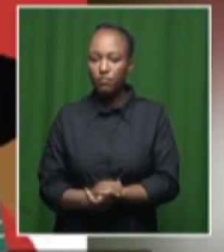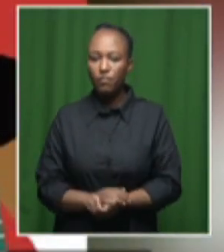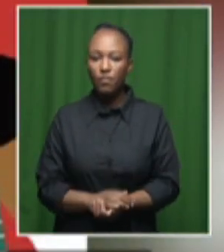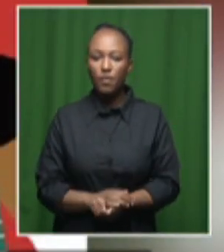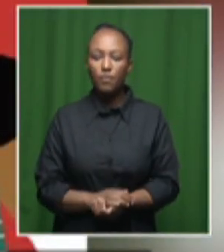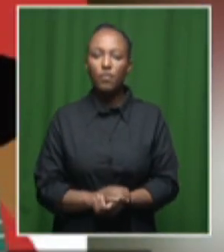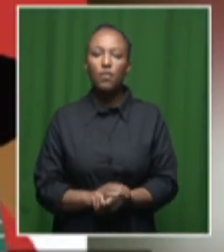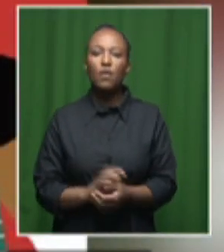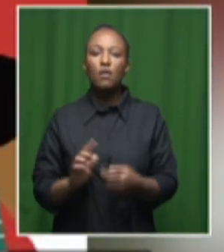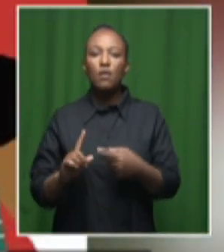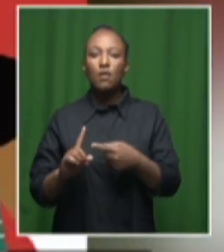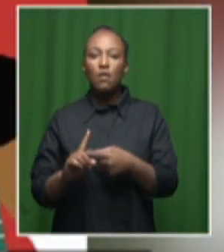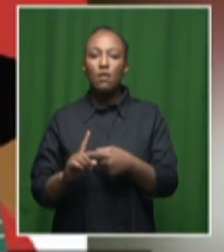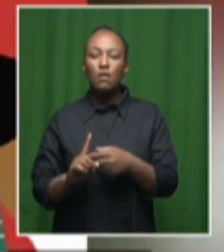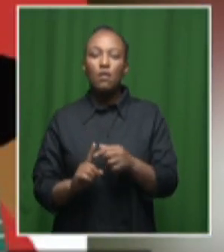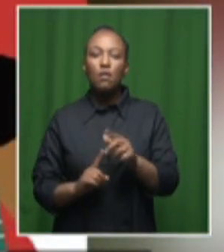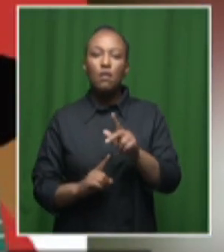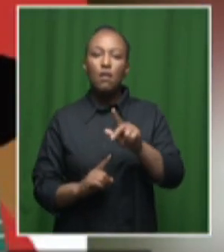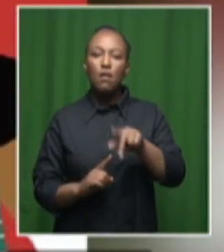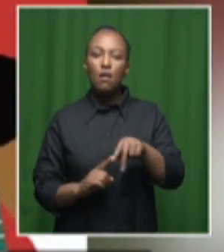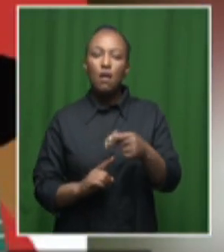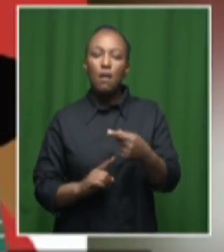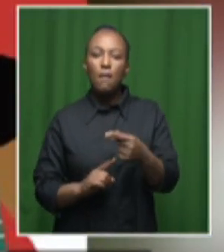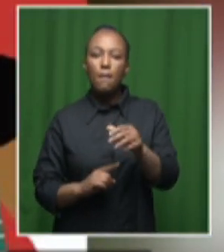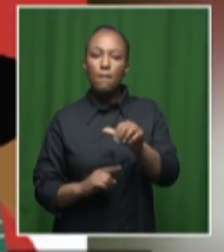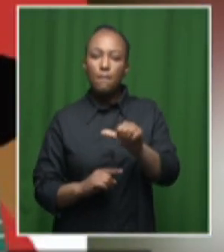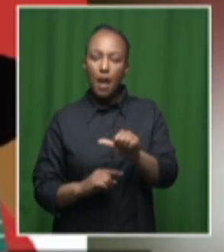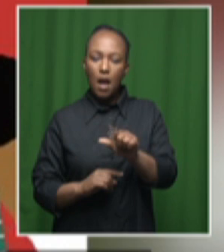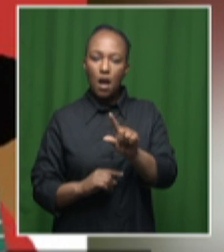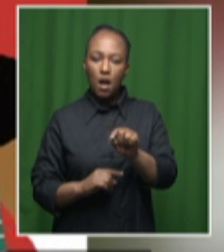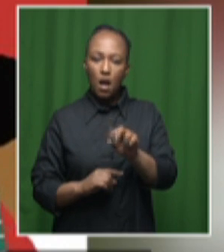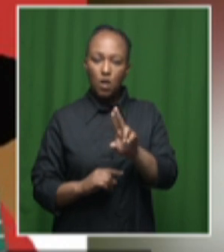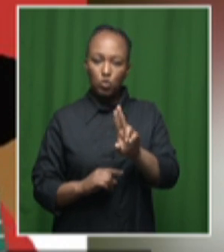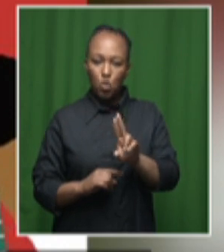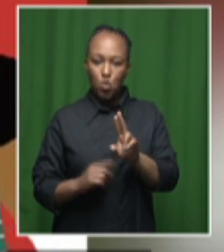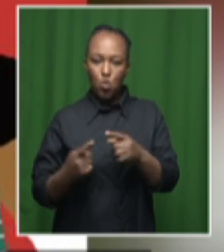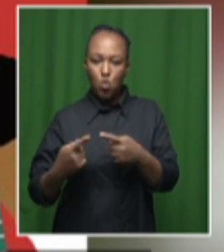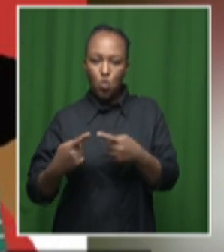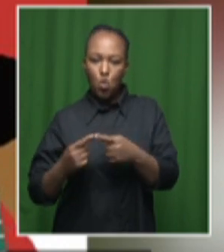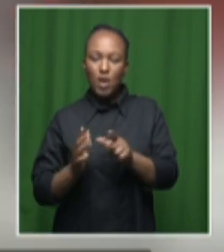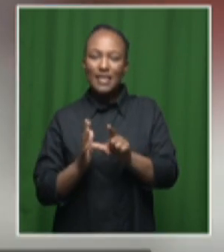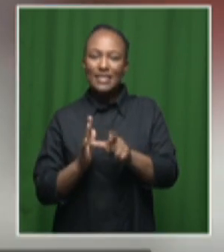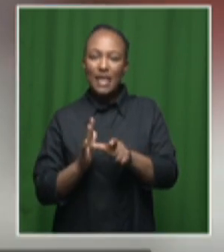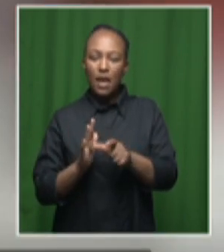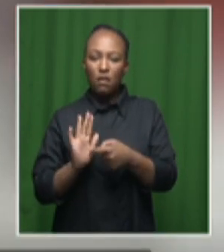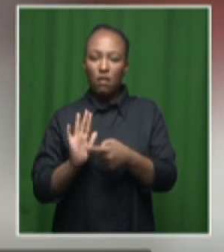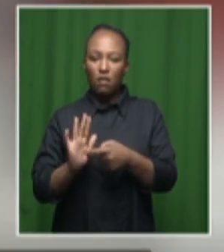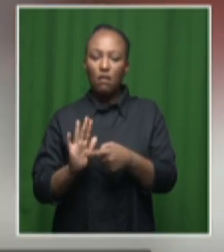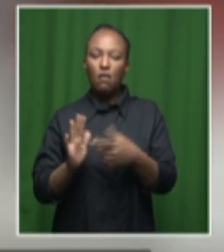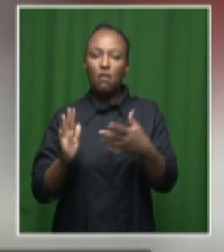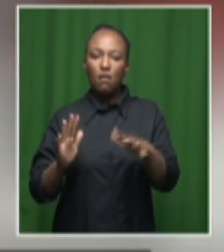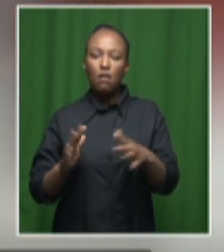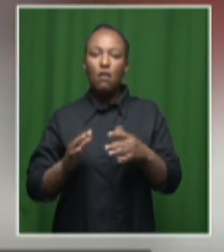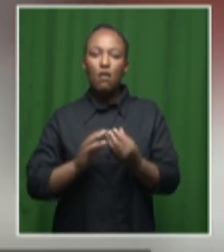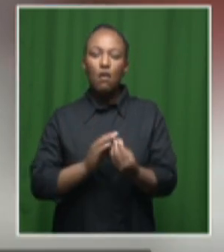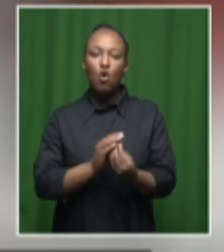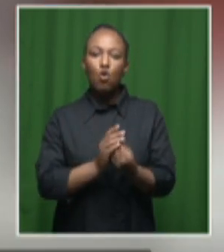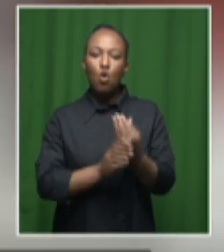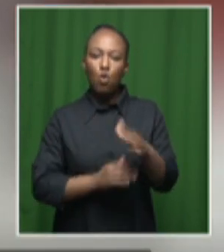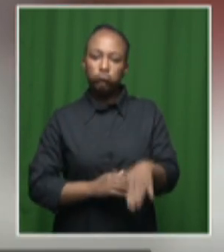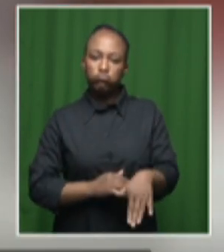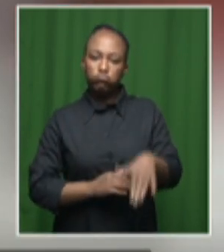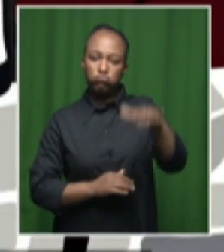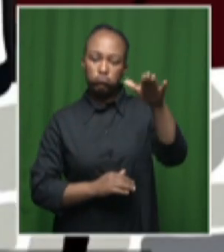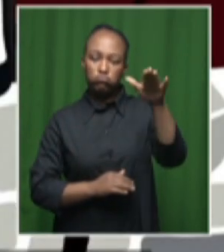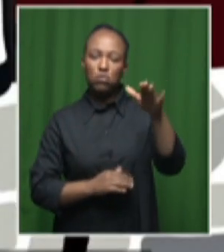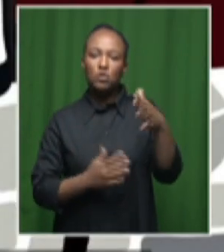Patu Nembeliwe is a professional artist passionate about design and illustration. She grew up in Thohoyandou and has loved design ever since she